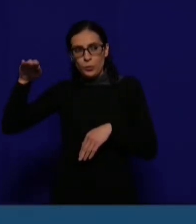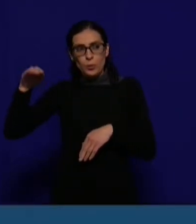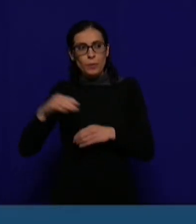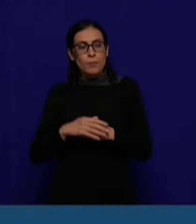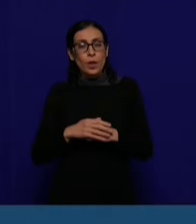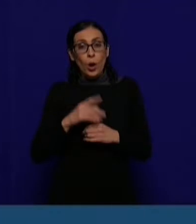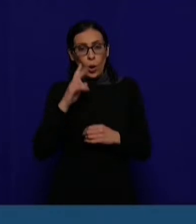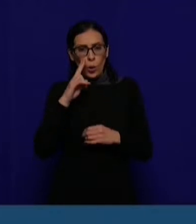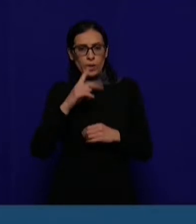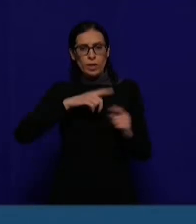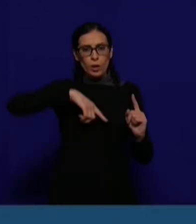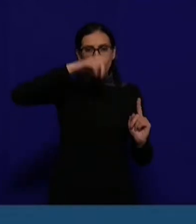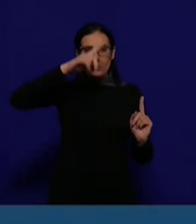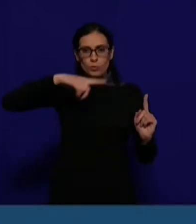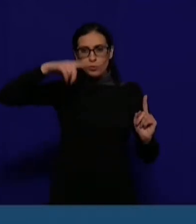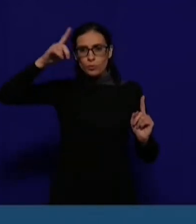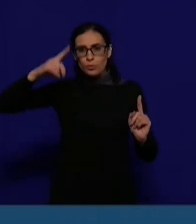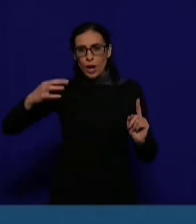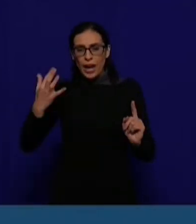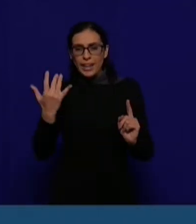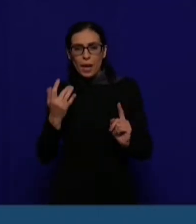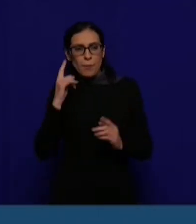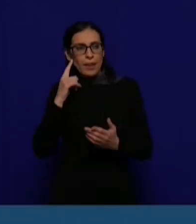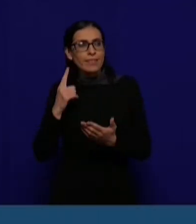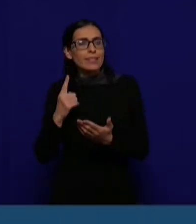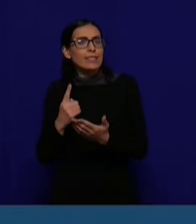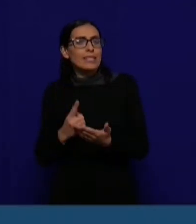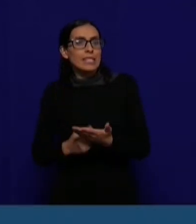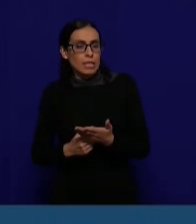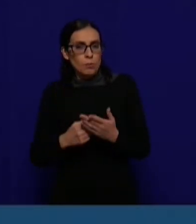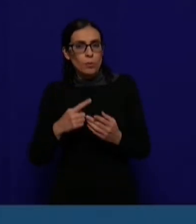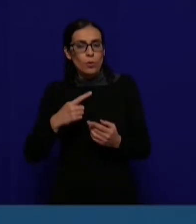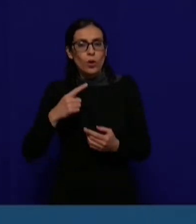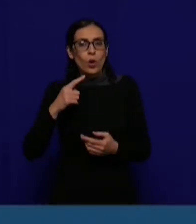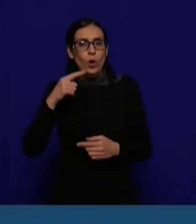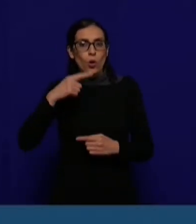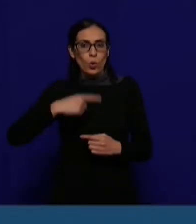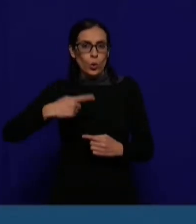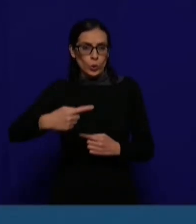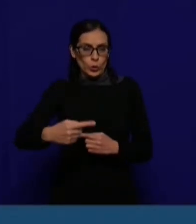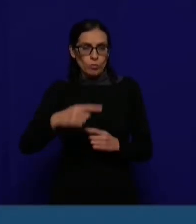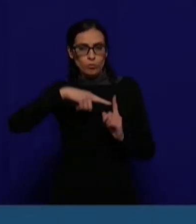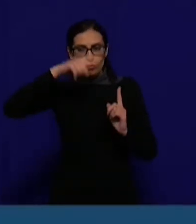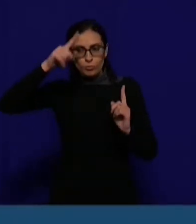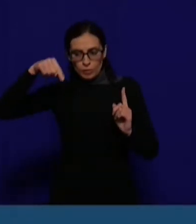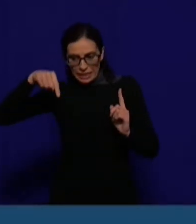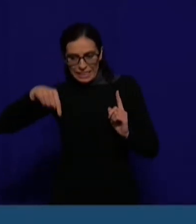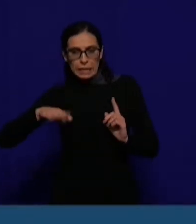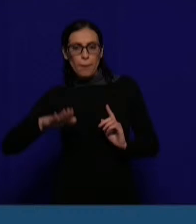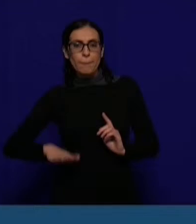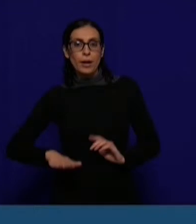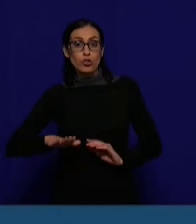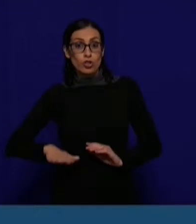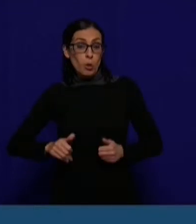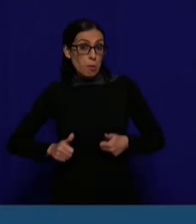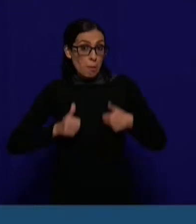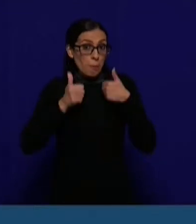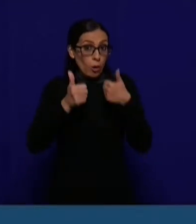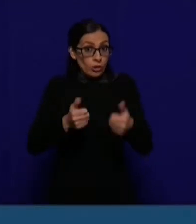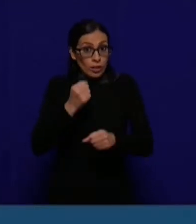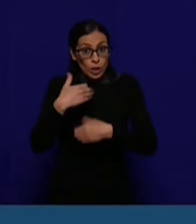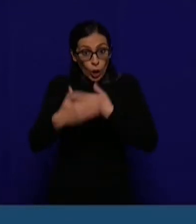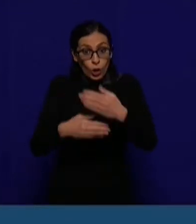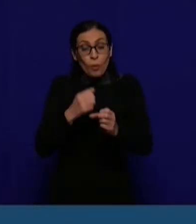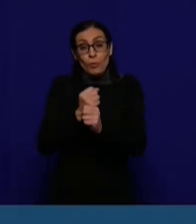għanna f'din il-wave li qegħdin bħalissa fija li n-numru ta' każijiet niżlu l-isfel u importanti li aħna nibqgħu naħdmu biex nżommu